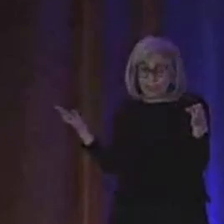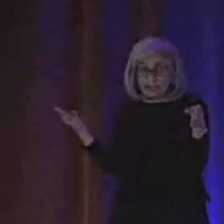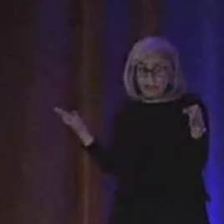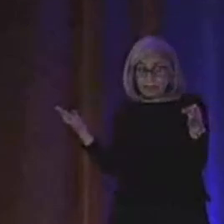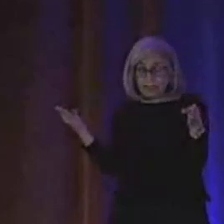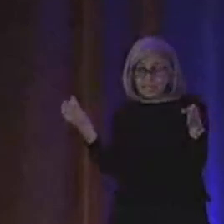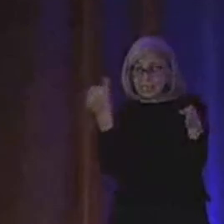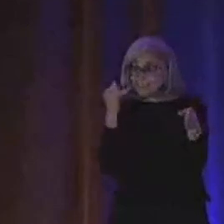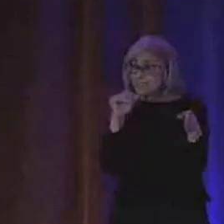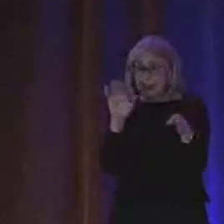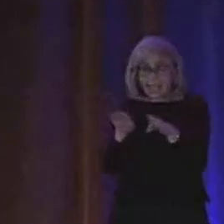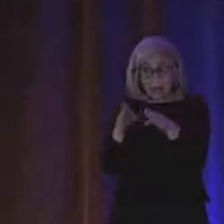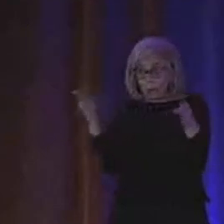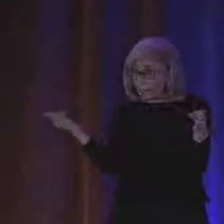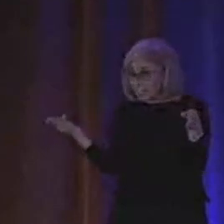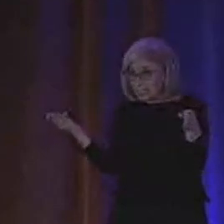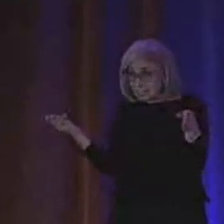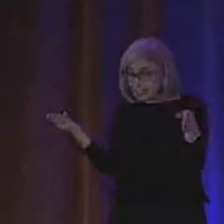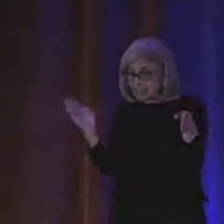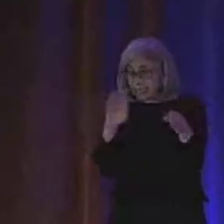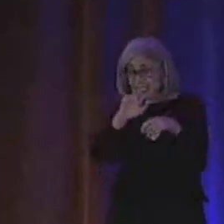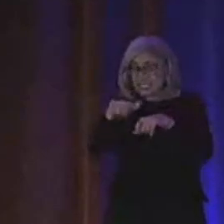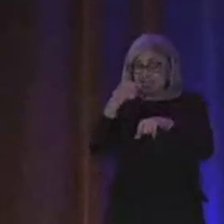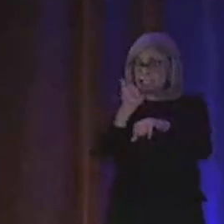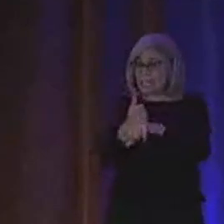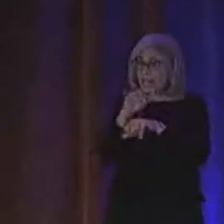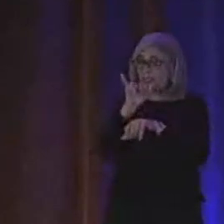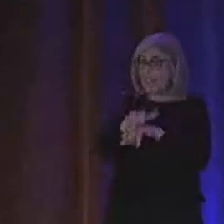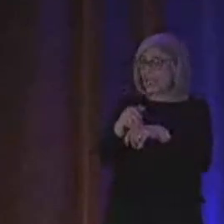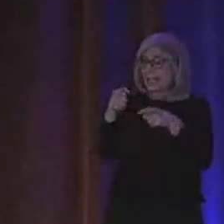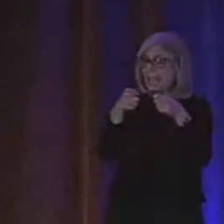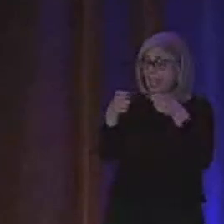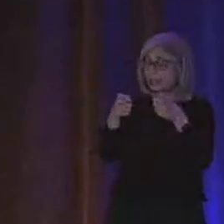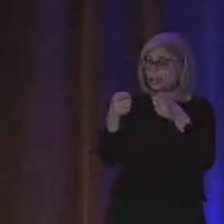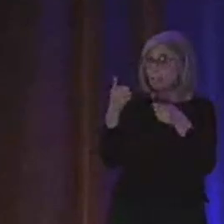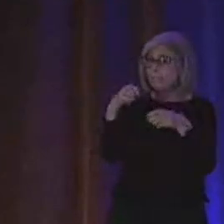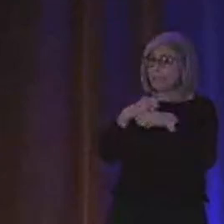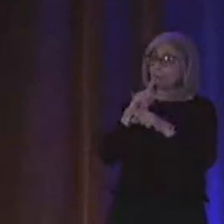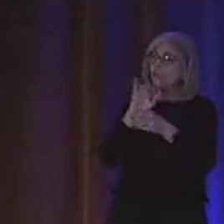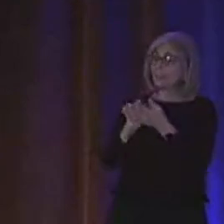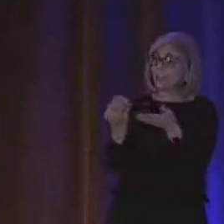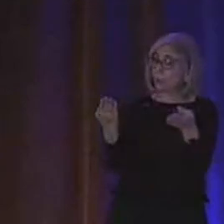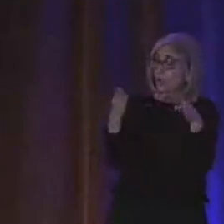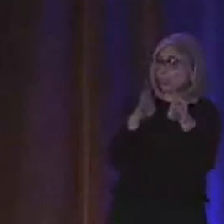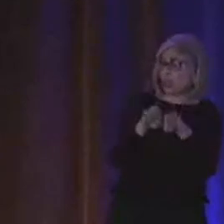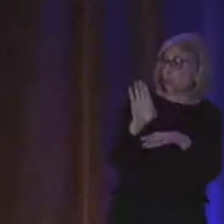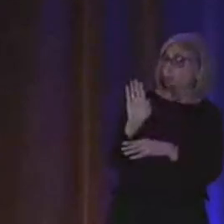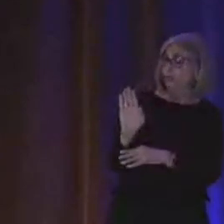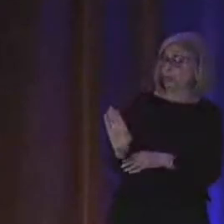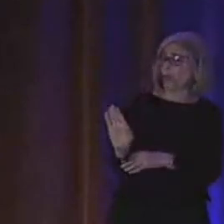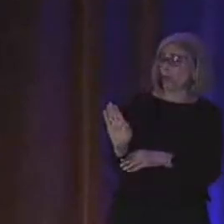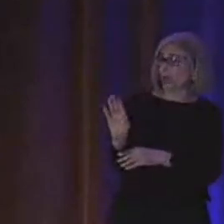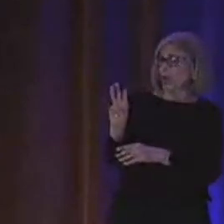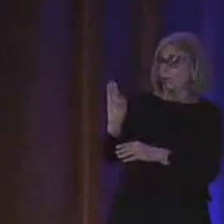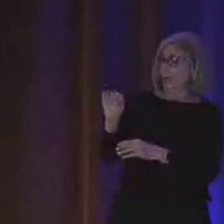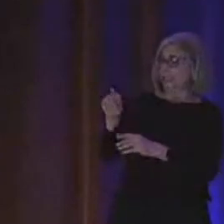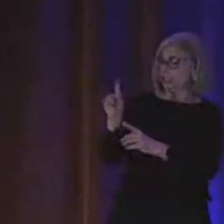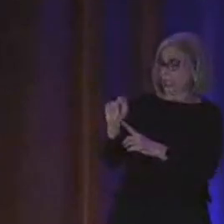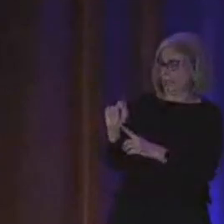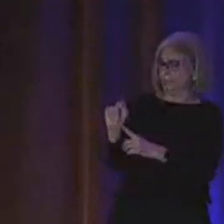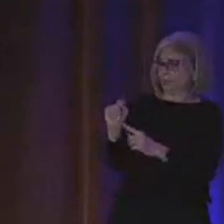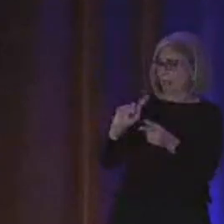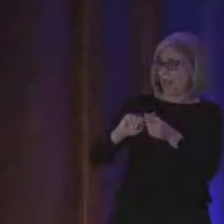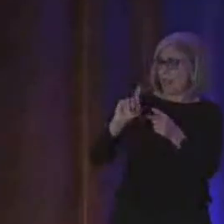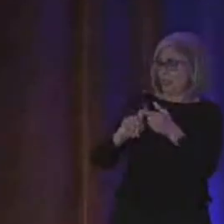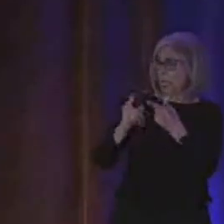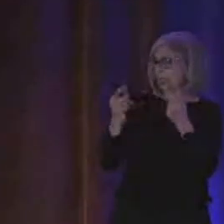if it's not open, set that handler and make sure it will close your widget. And then